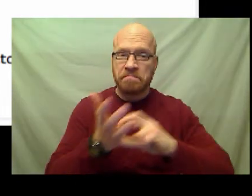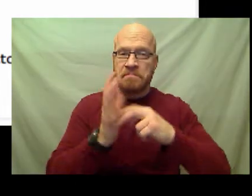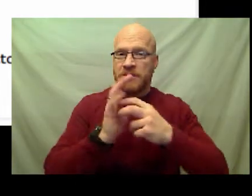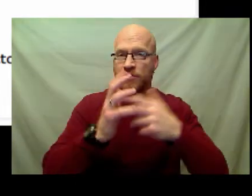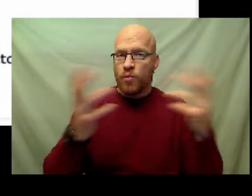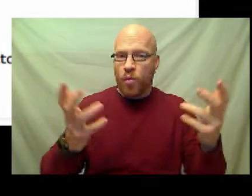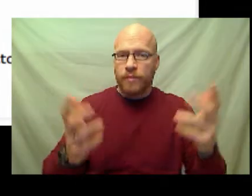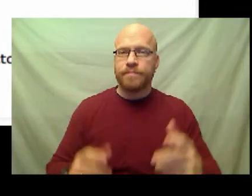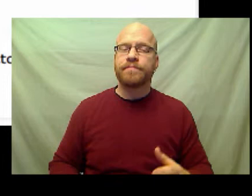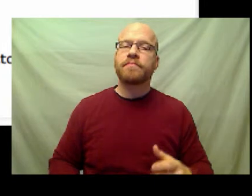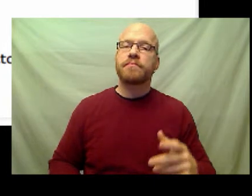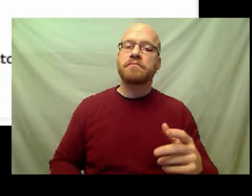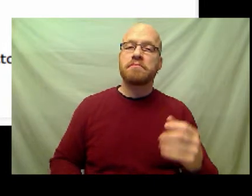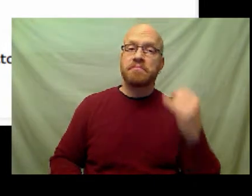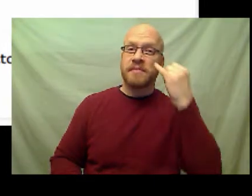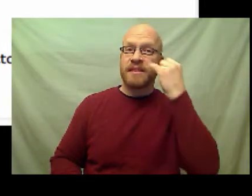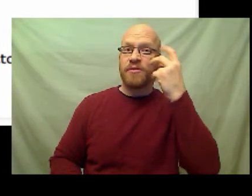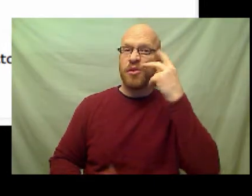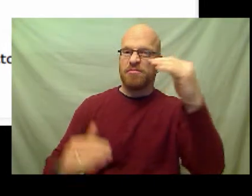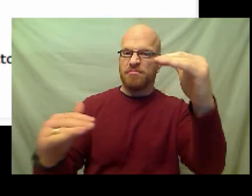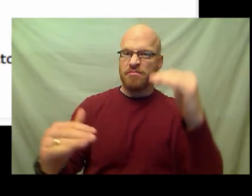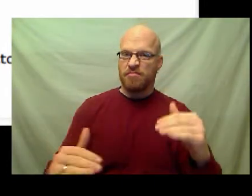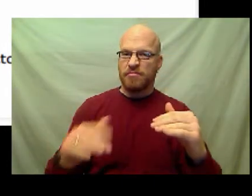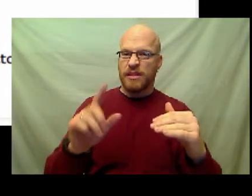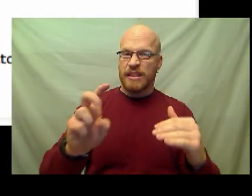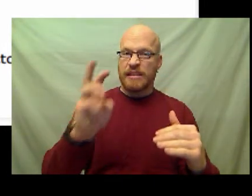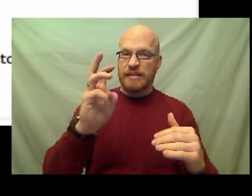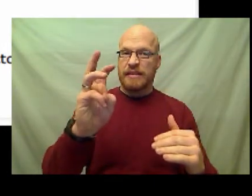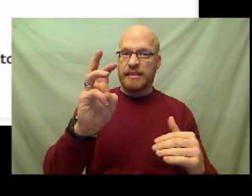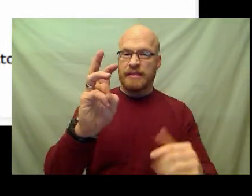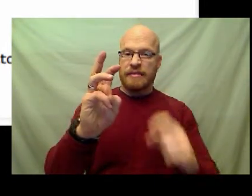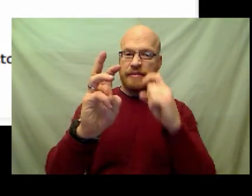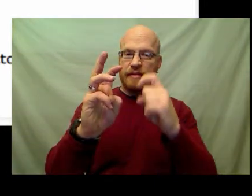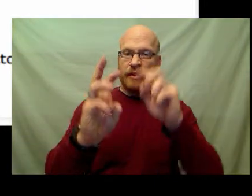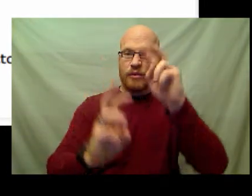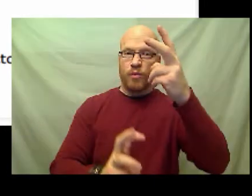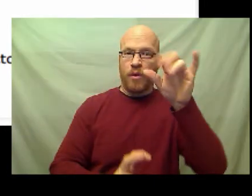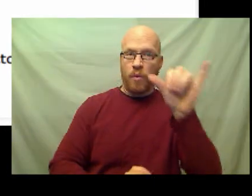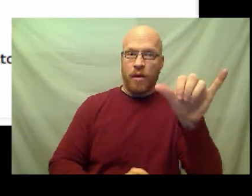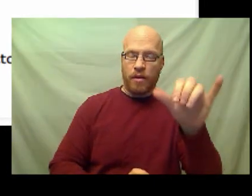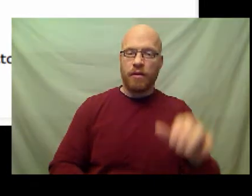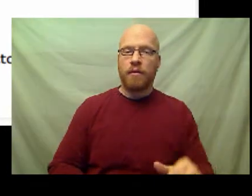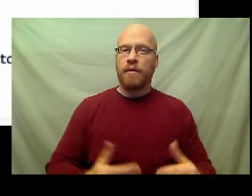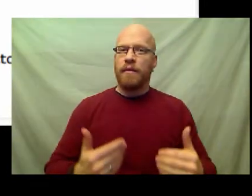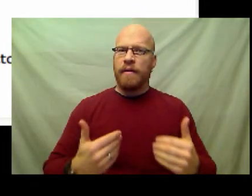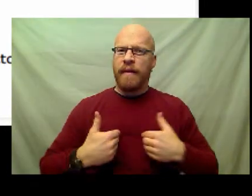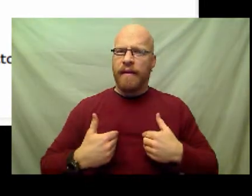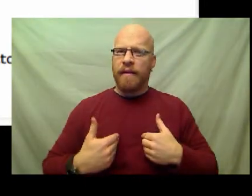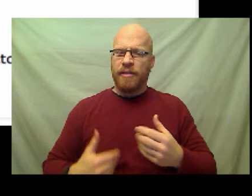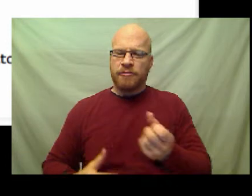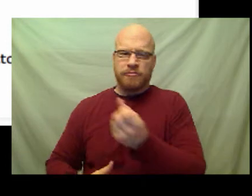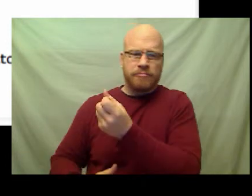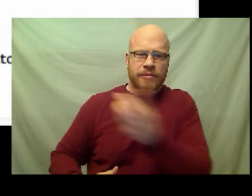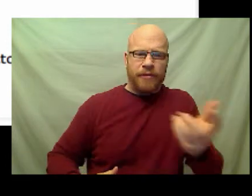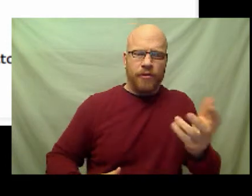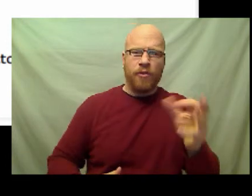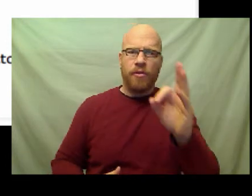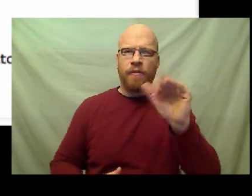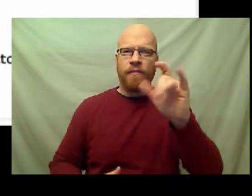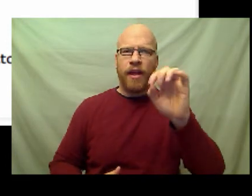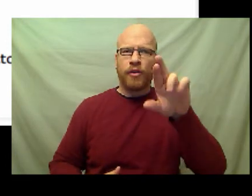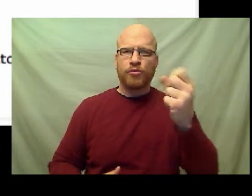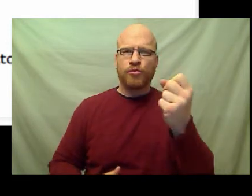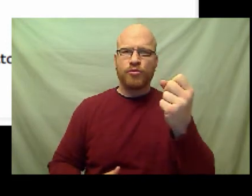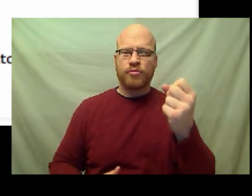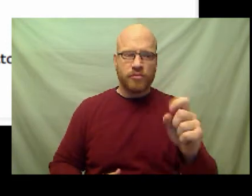multiplication. What does it really mean? Now, if you look below this, we have a number 6x cubed y.